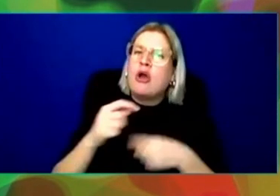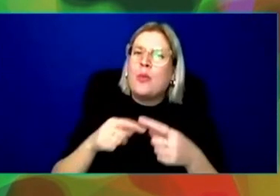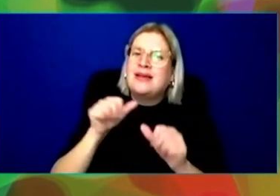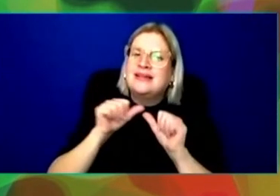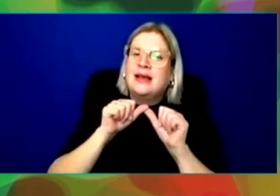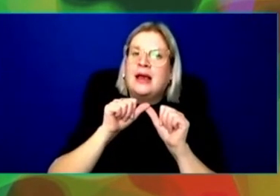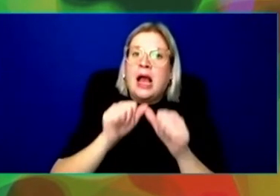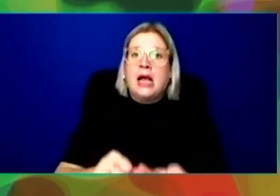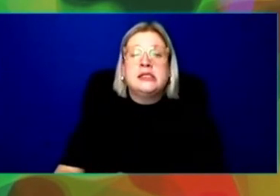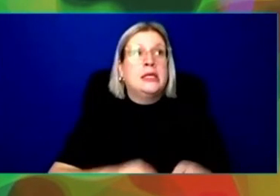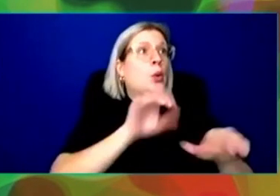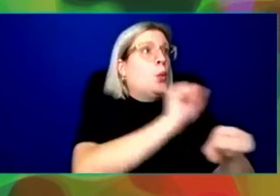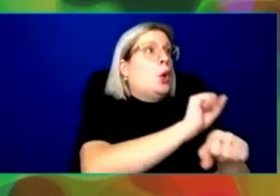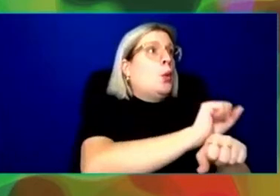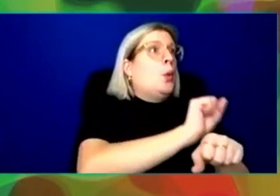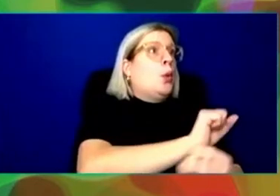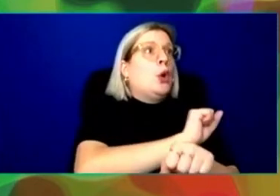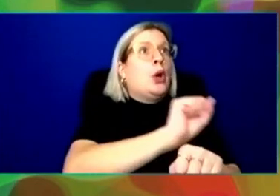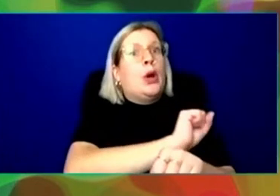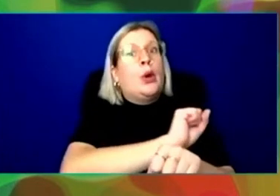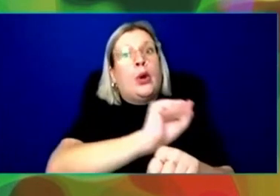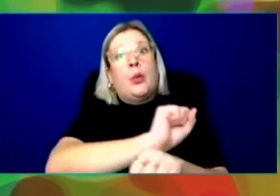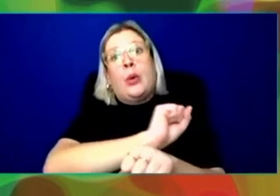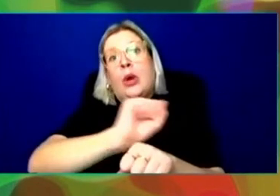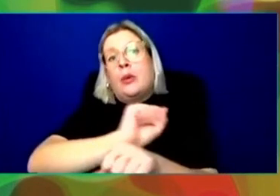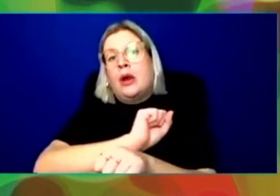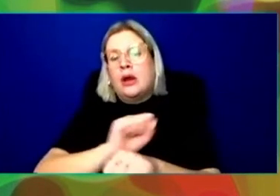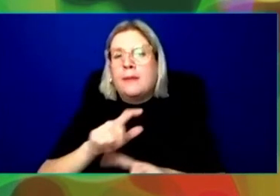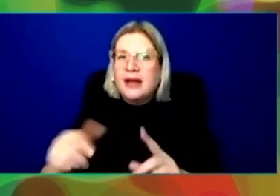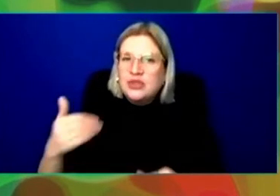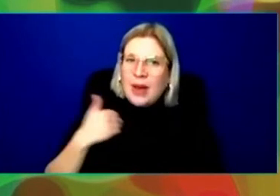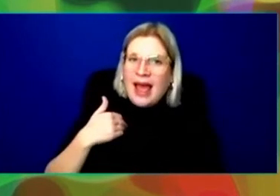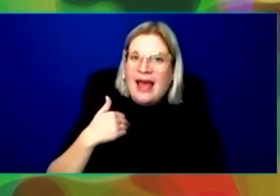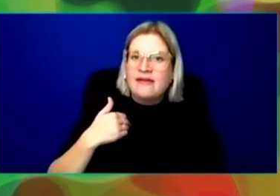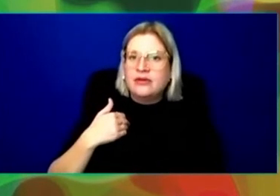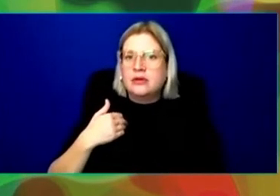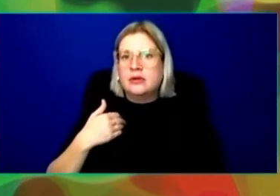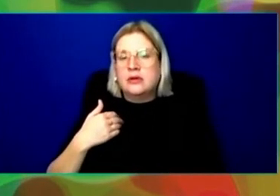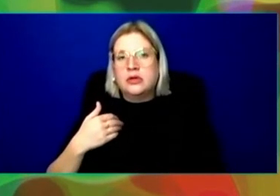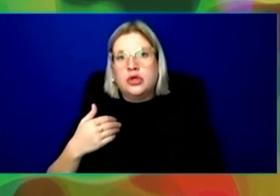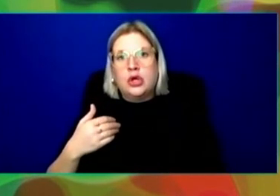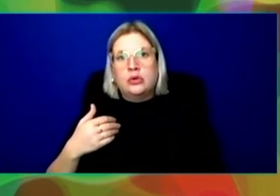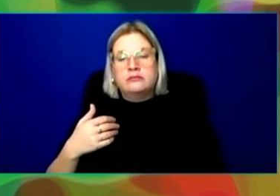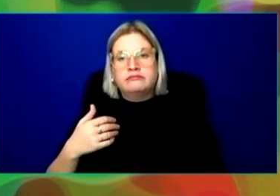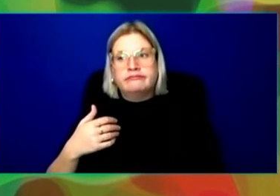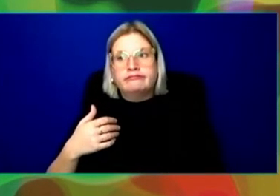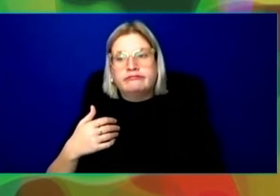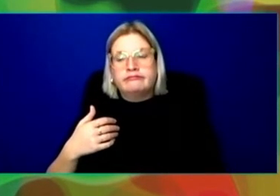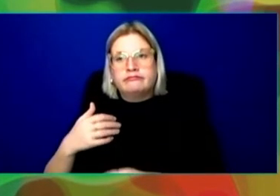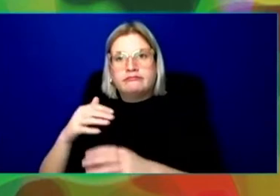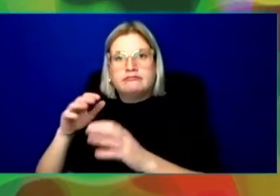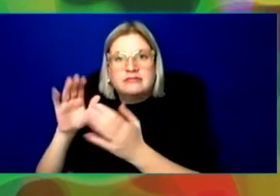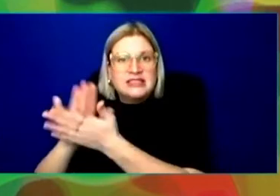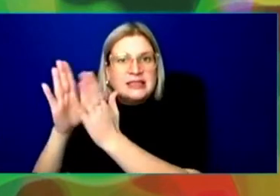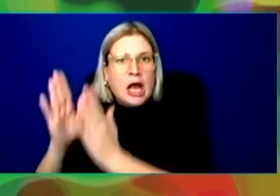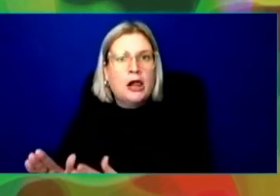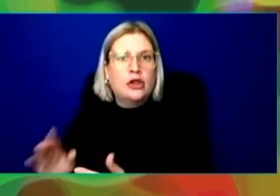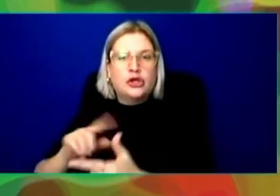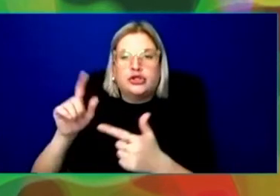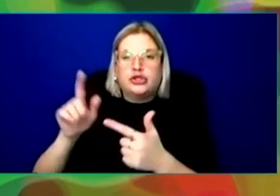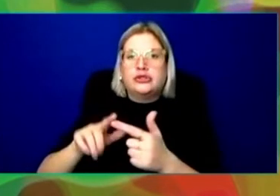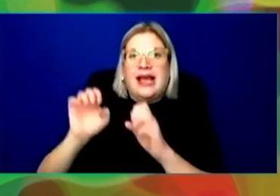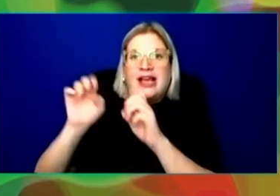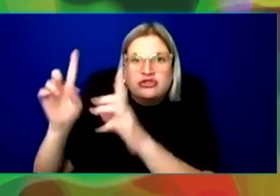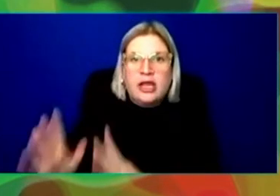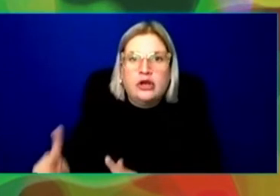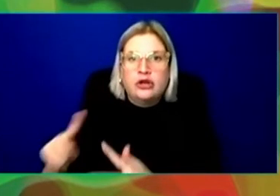and working, and to have artists, have scholars like you all who do it and are sustained in a way by